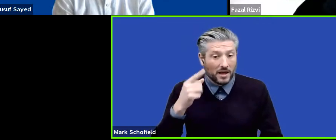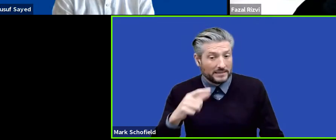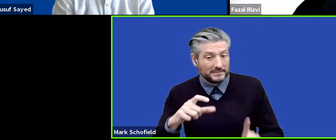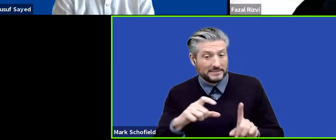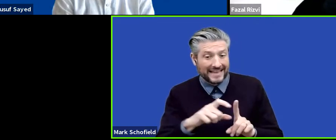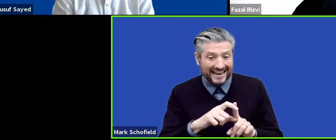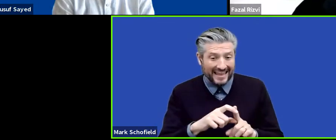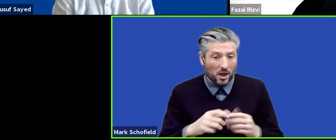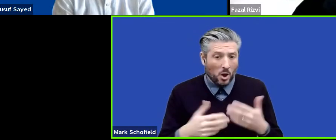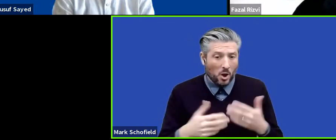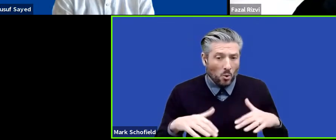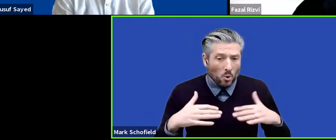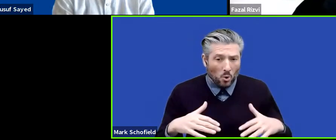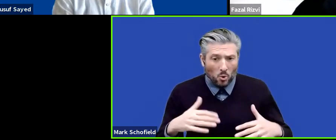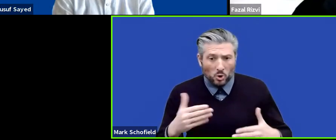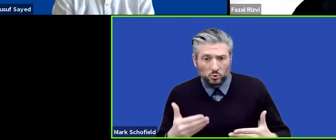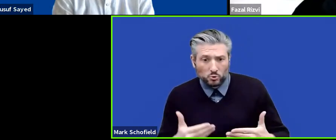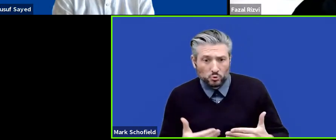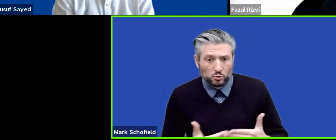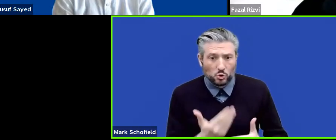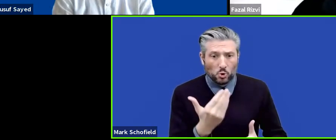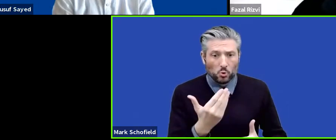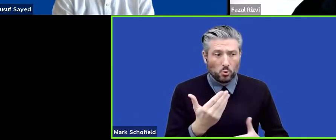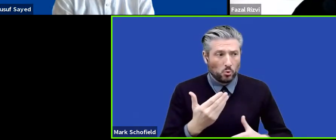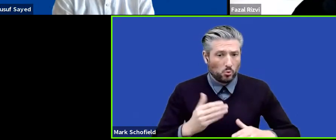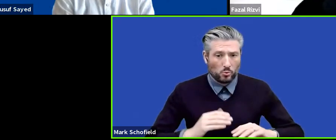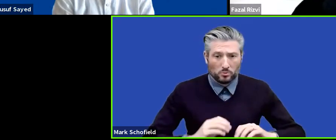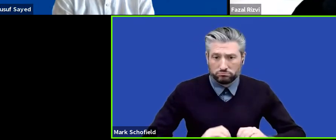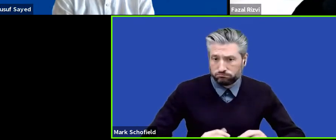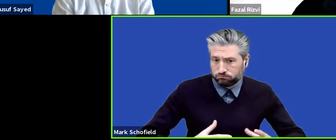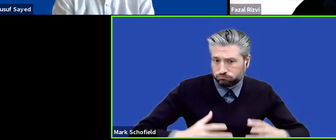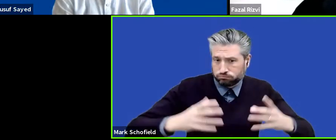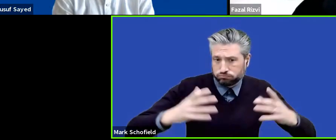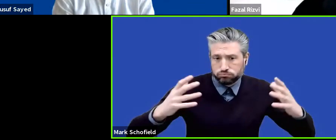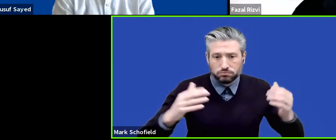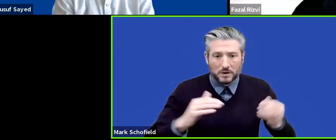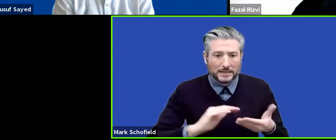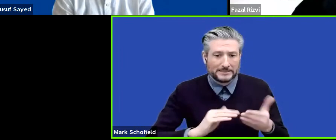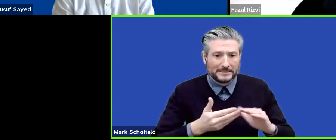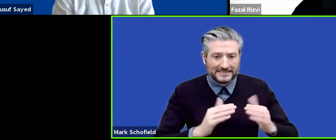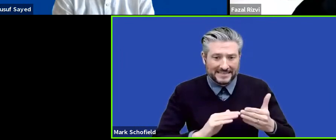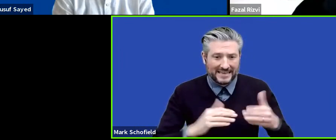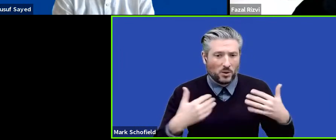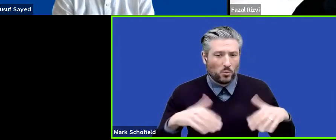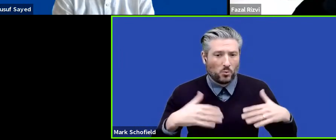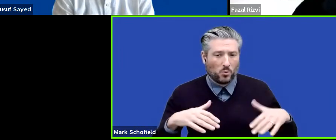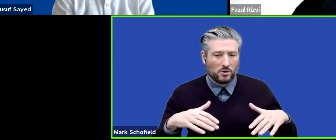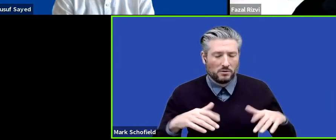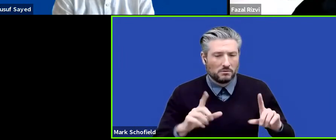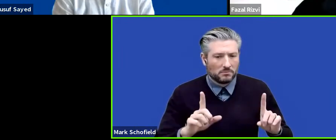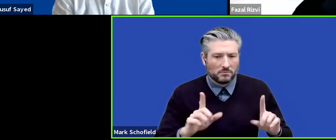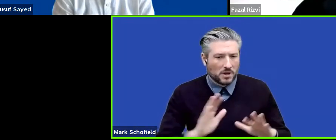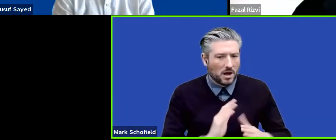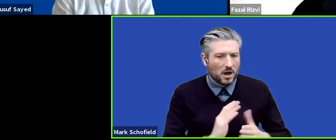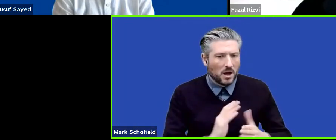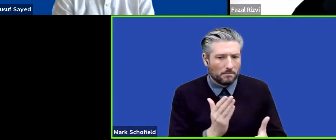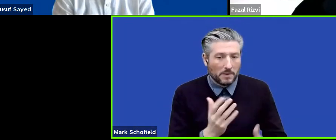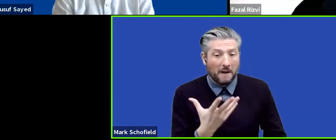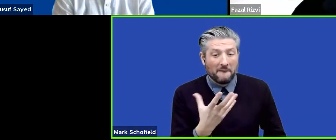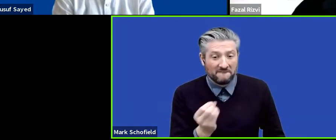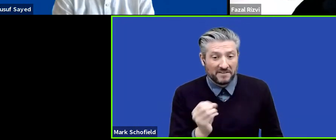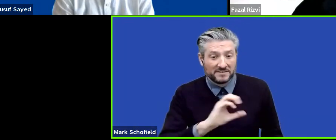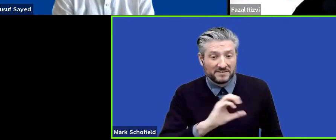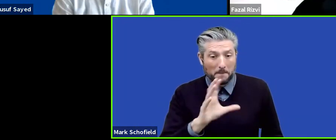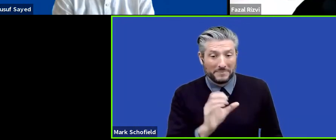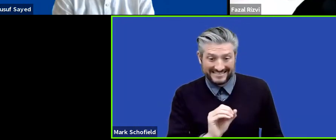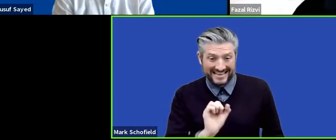city. And yet Delhi is also a 50% rural city. In other words,